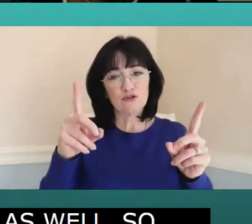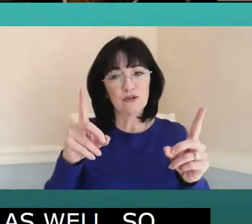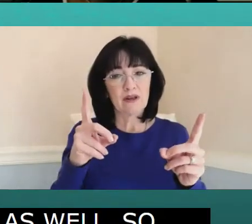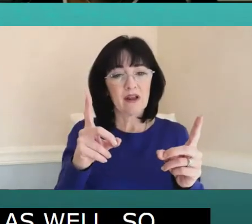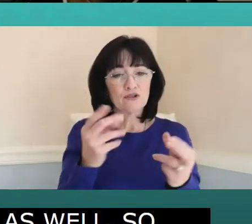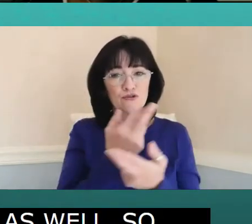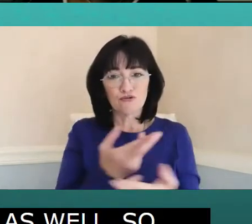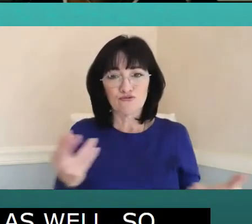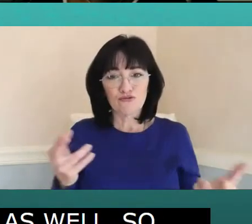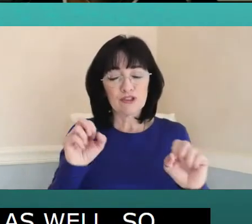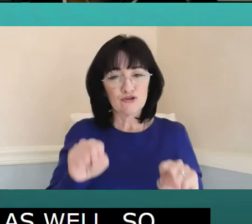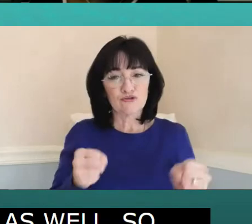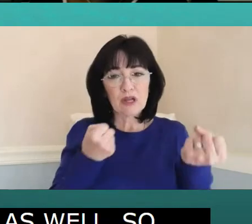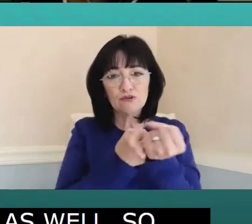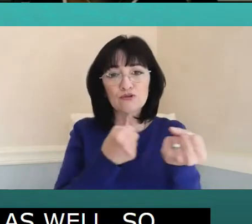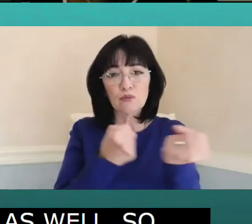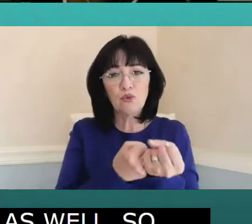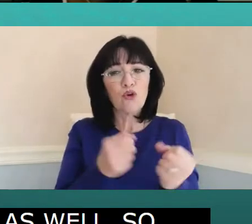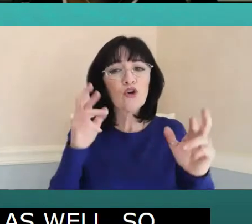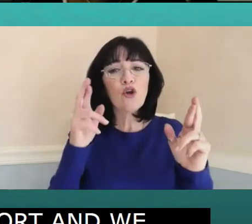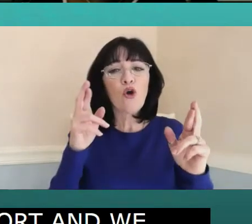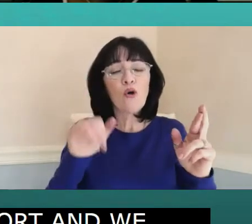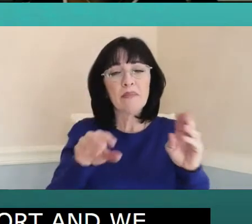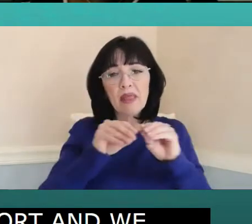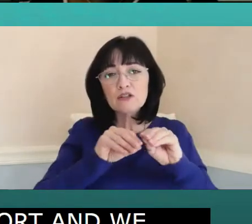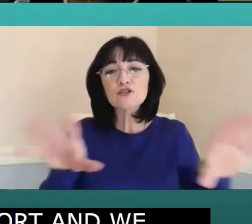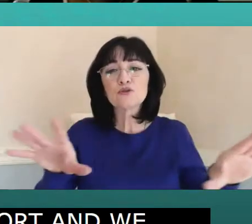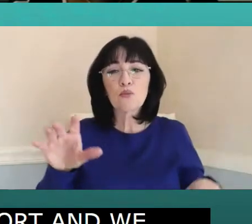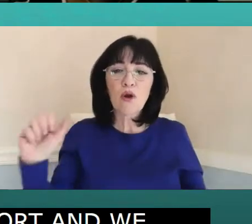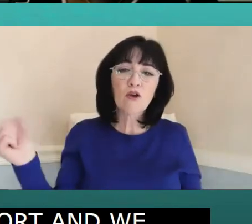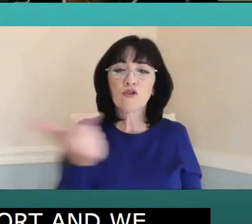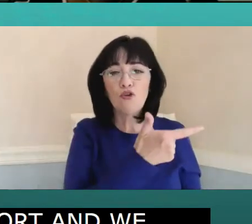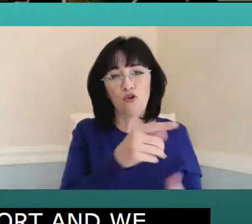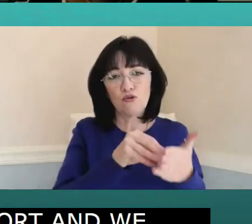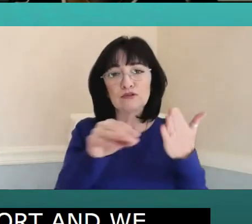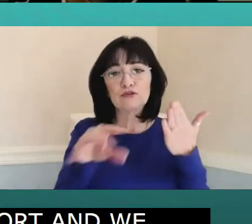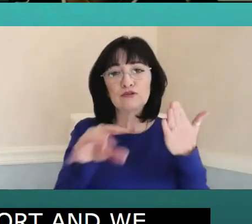hope that that spreads far and wide.